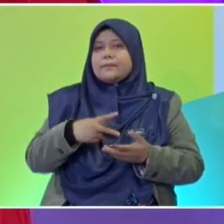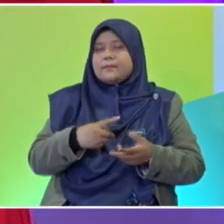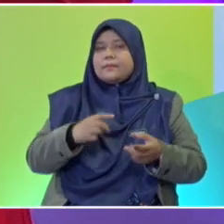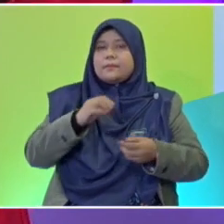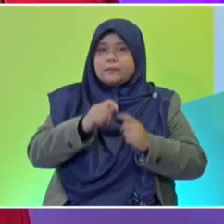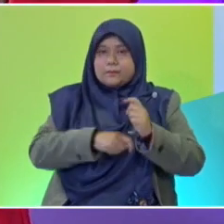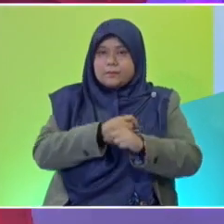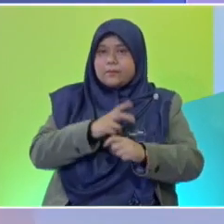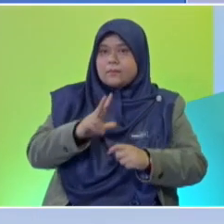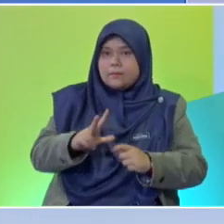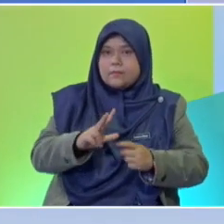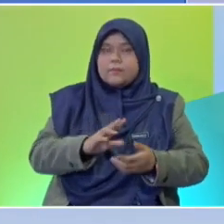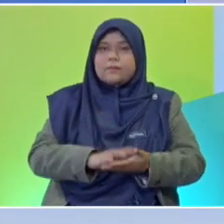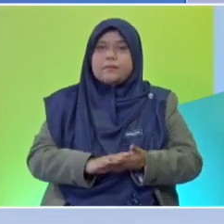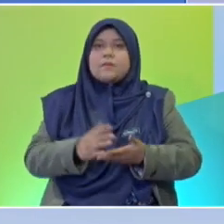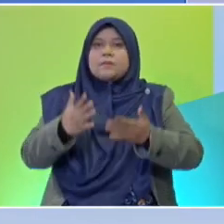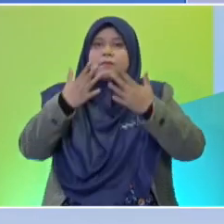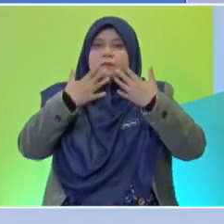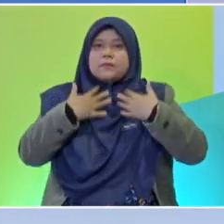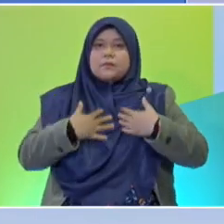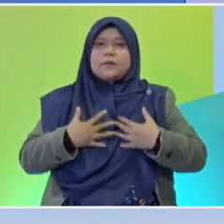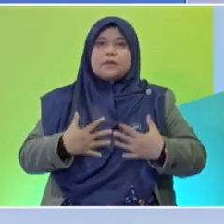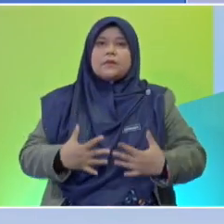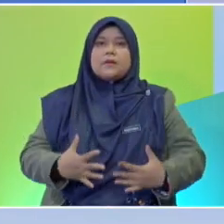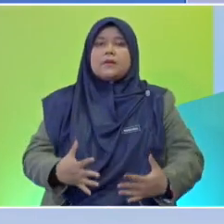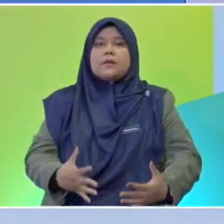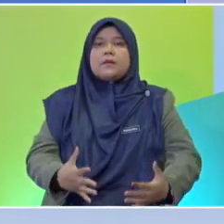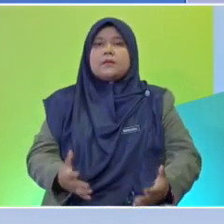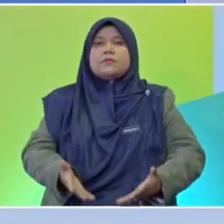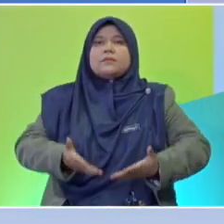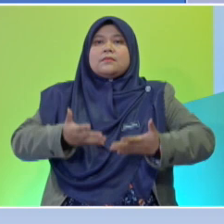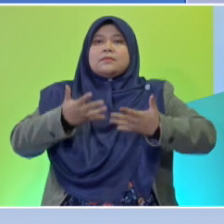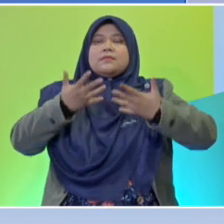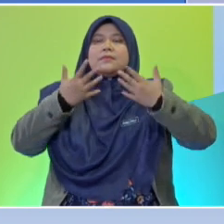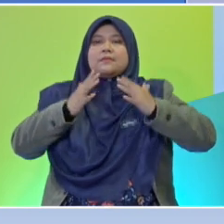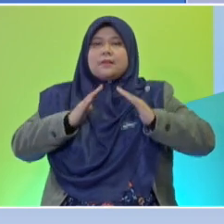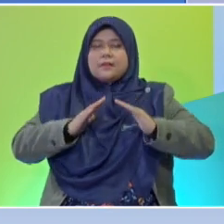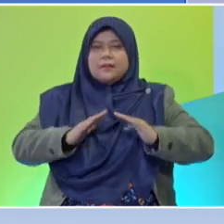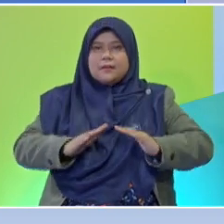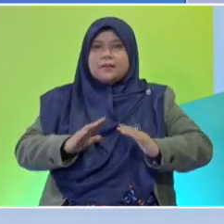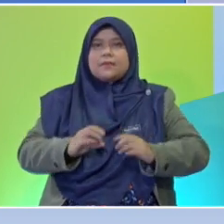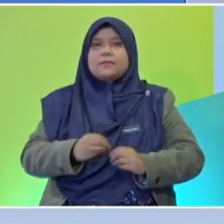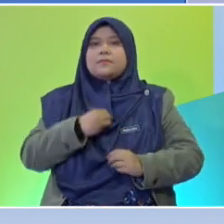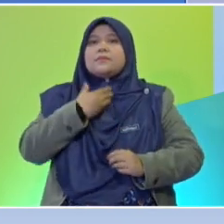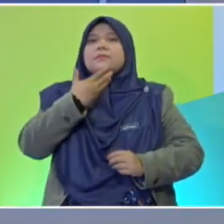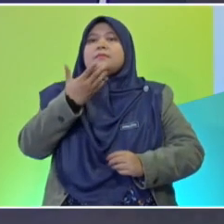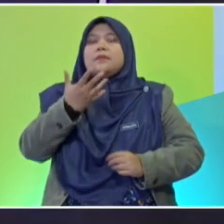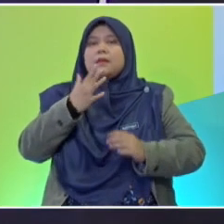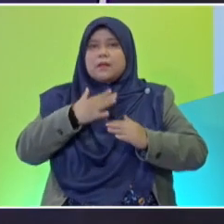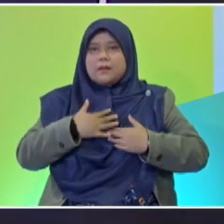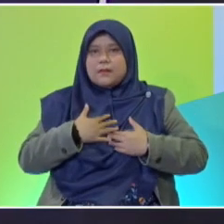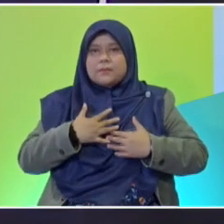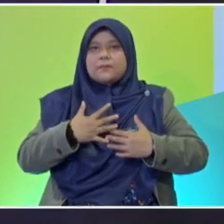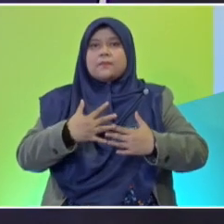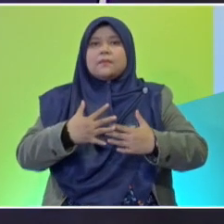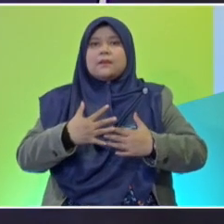3, respiratory system. We breathe in and we breathe out. Why do we need to breathe? Do you still